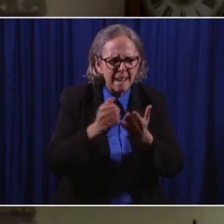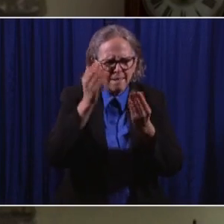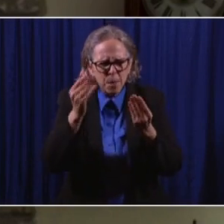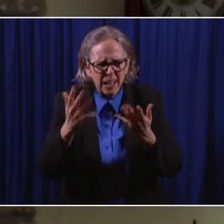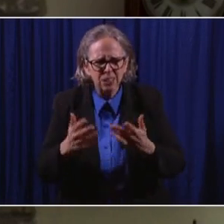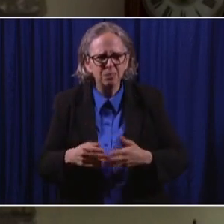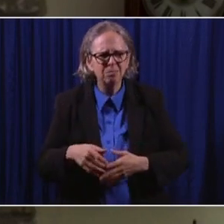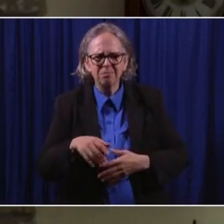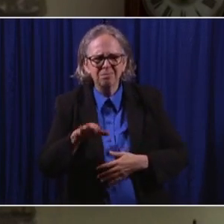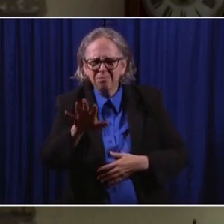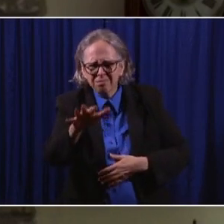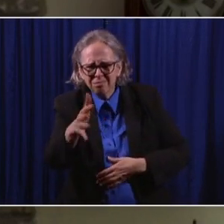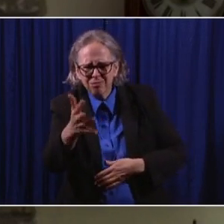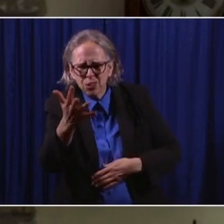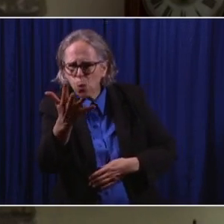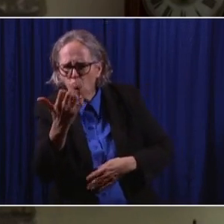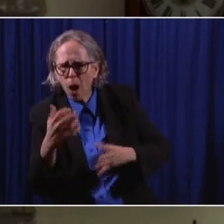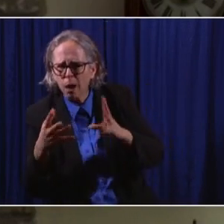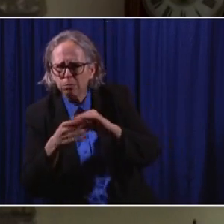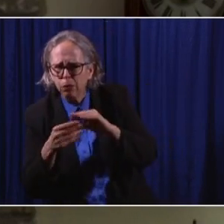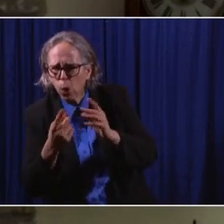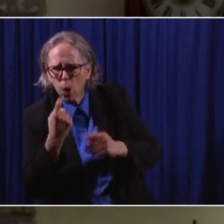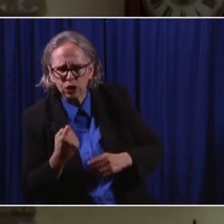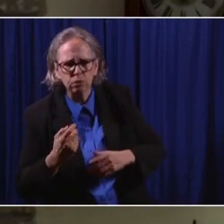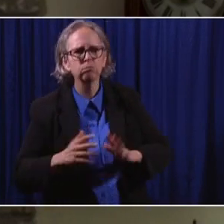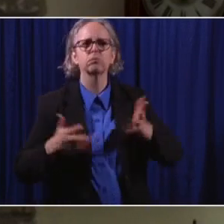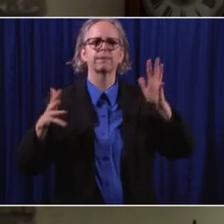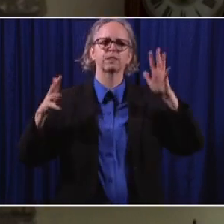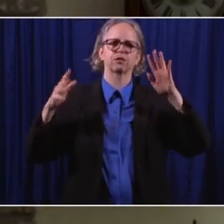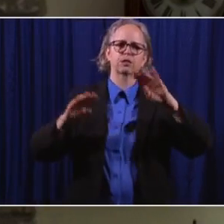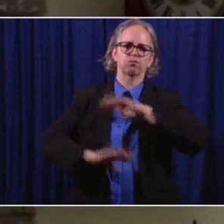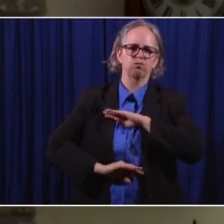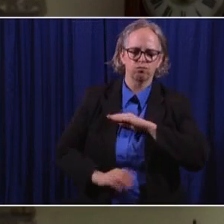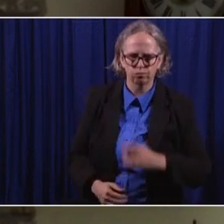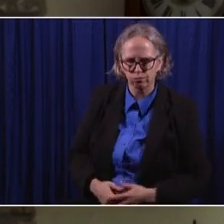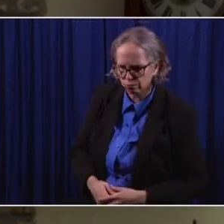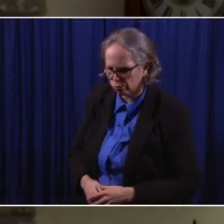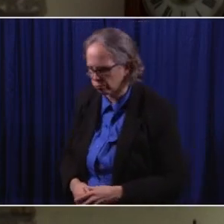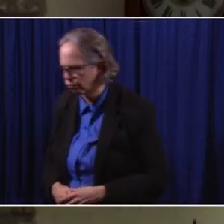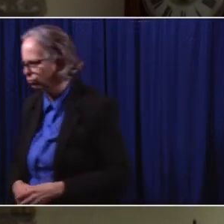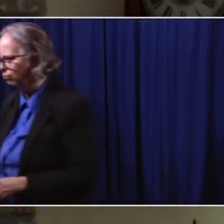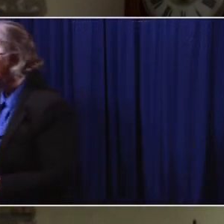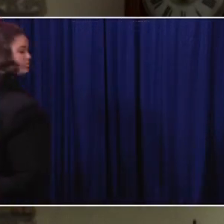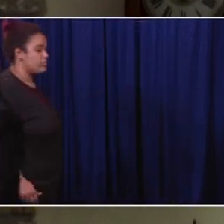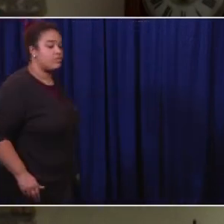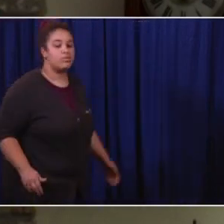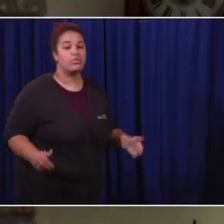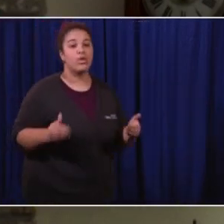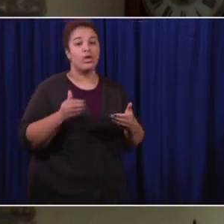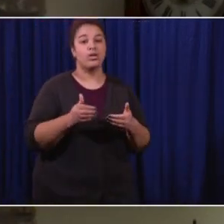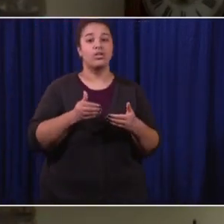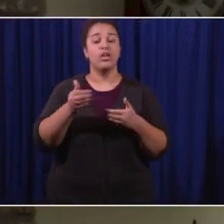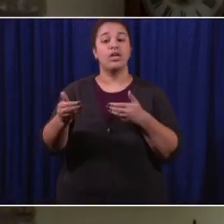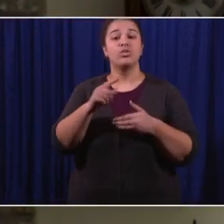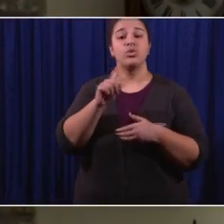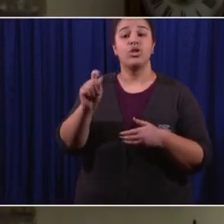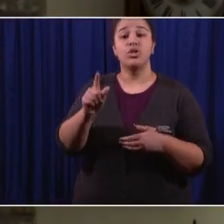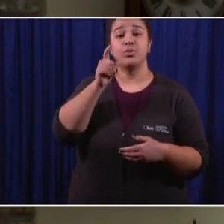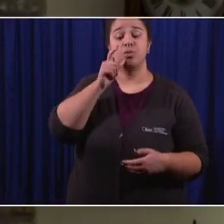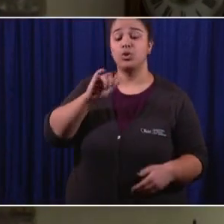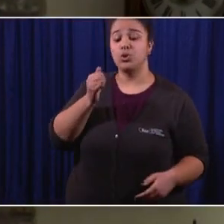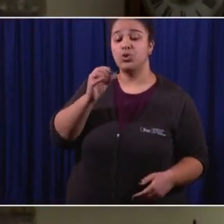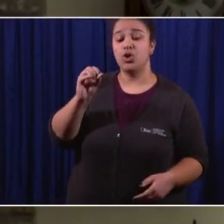wanted a follow-up question? Next question is from Joe Ingalls at Ohio Public Radio and Television. Hello, Governor.